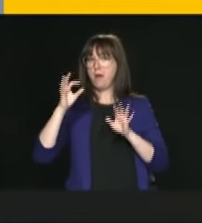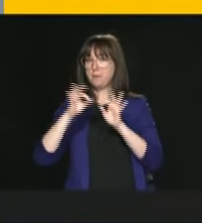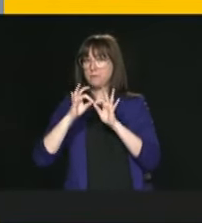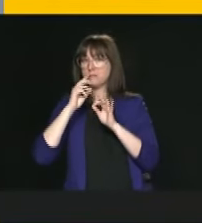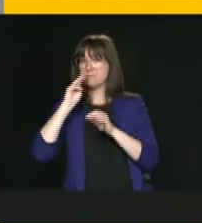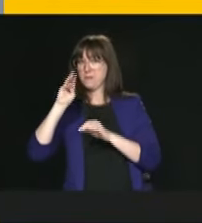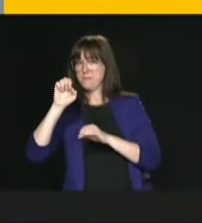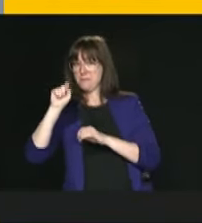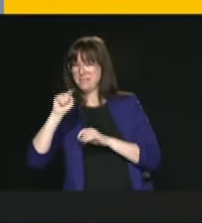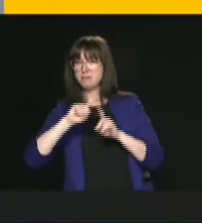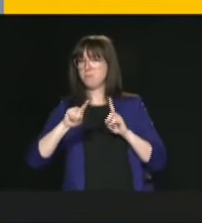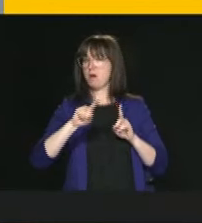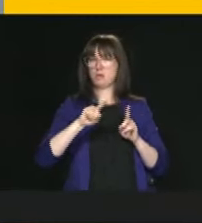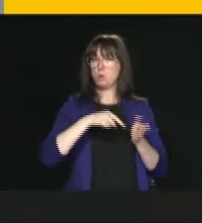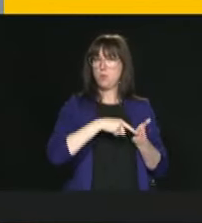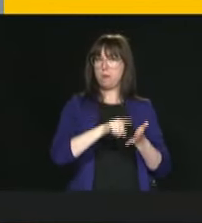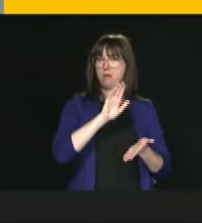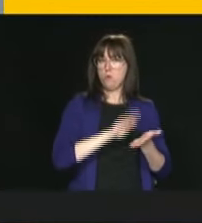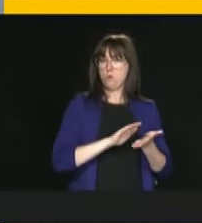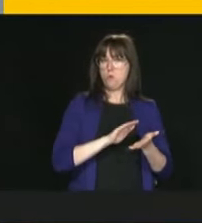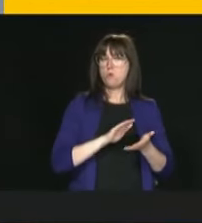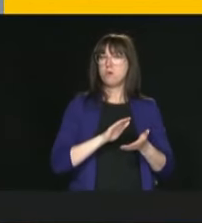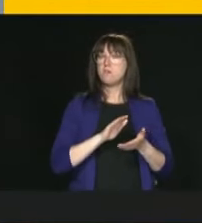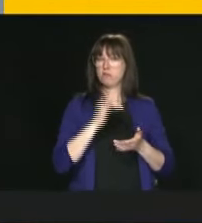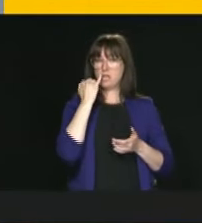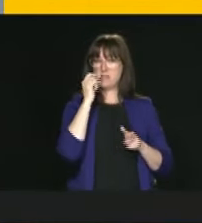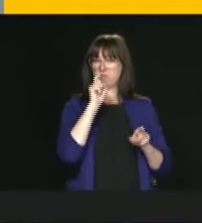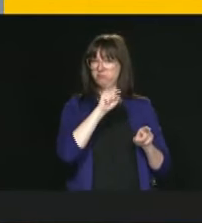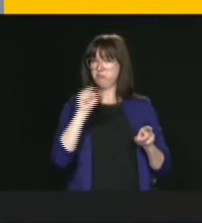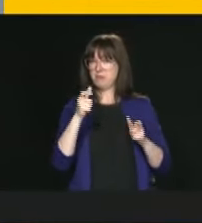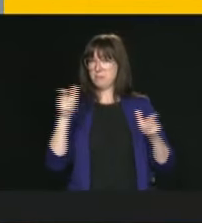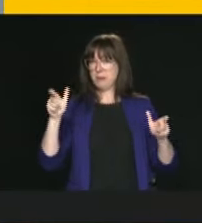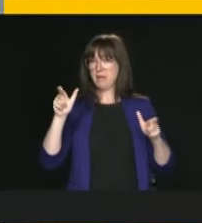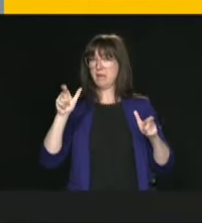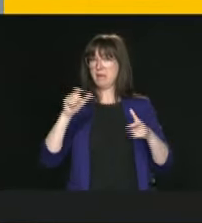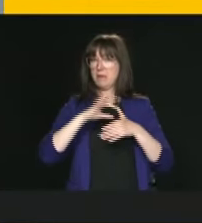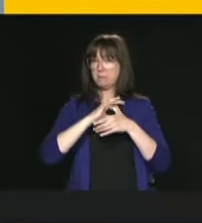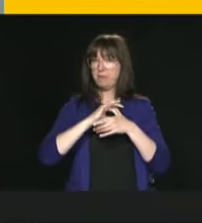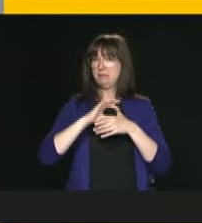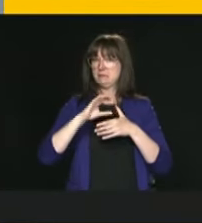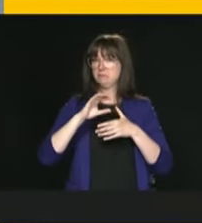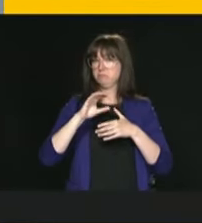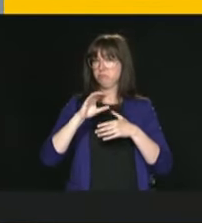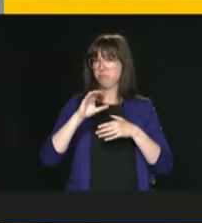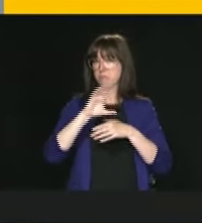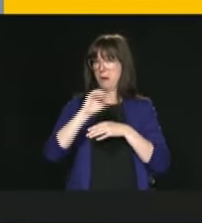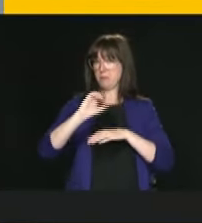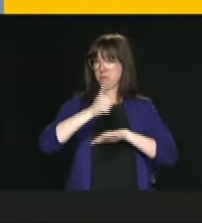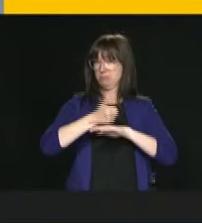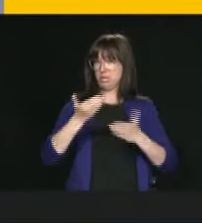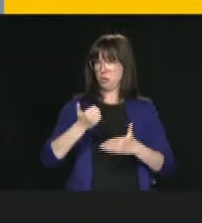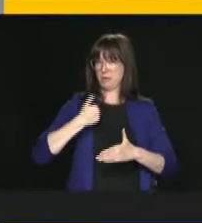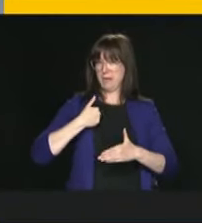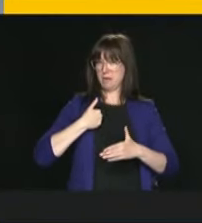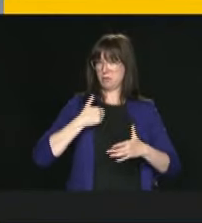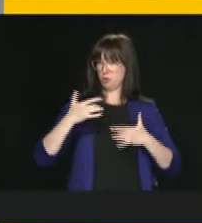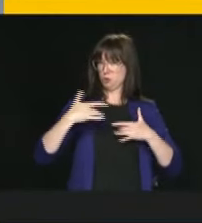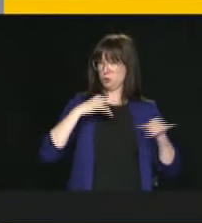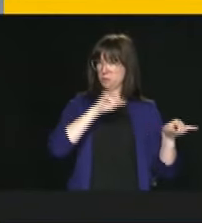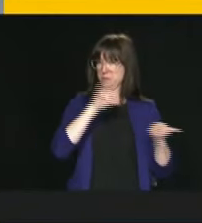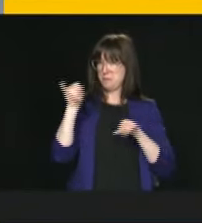pandemic. And given that the same big meat companies operate in Canada, do you share that concern? We